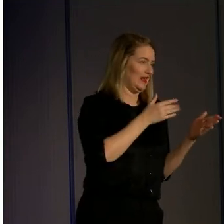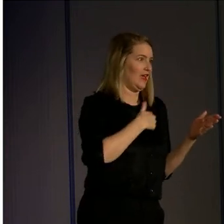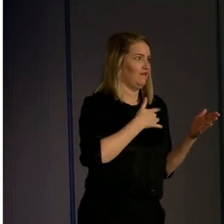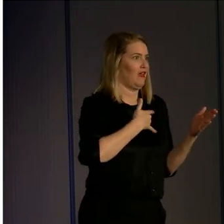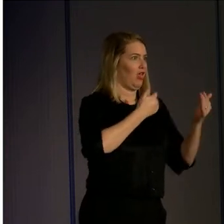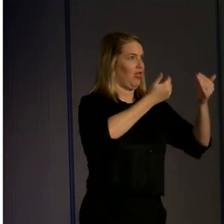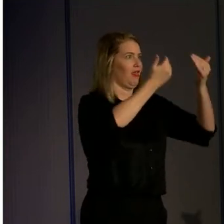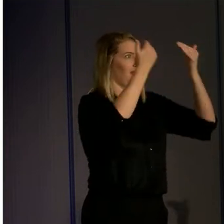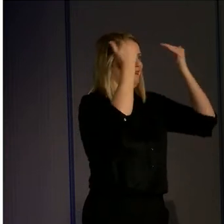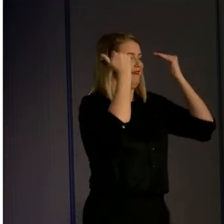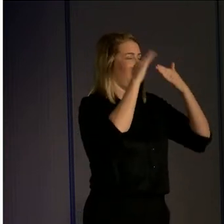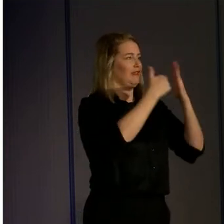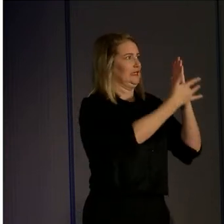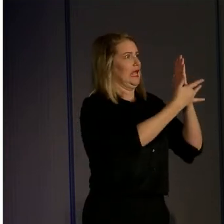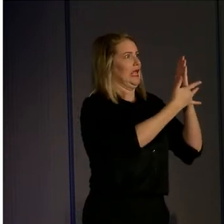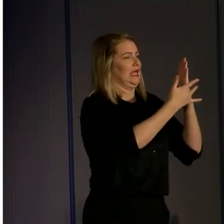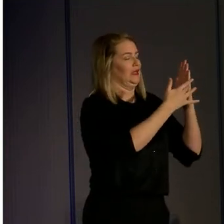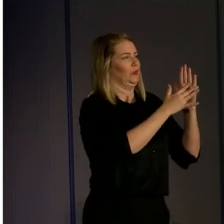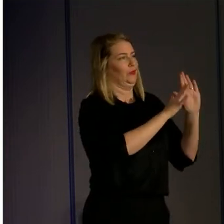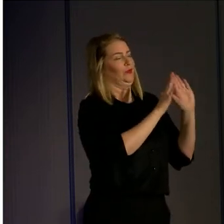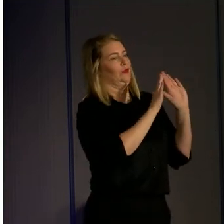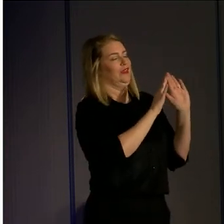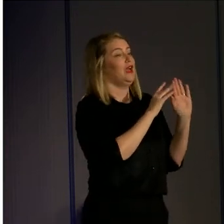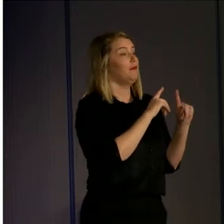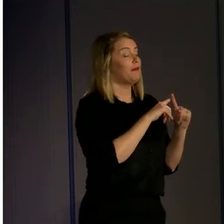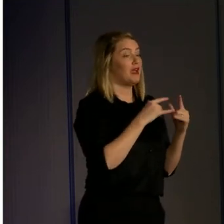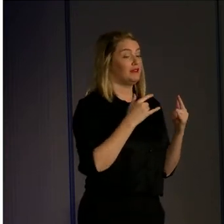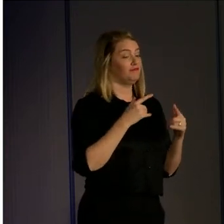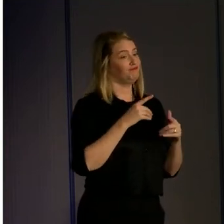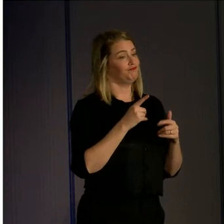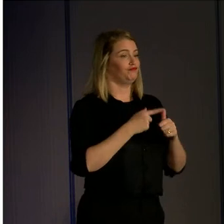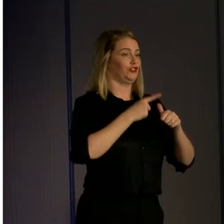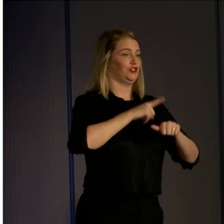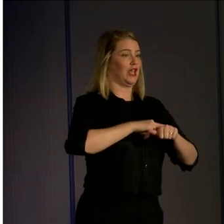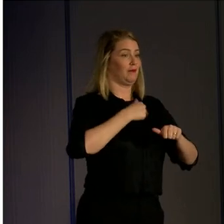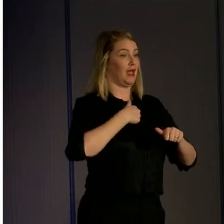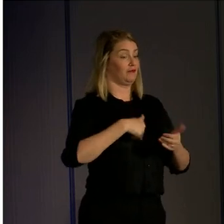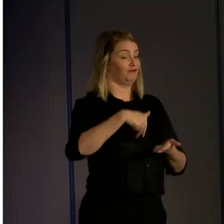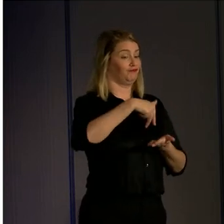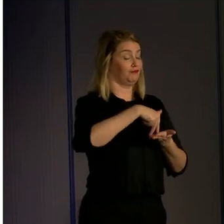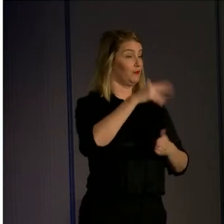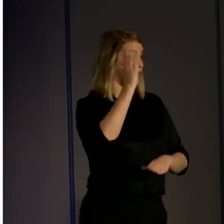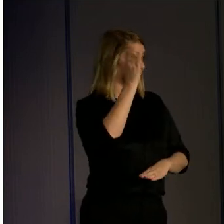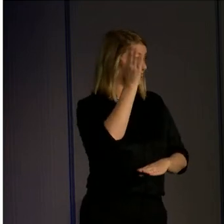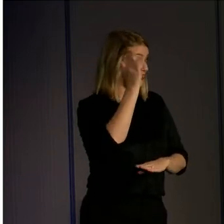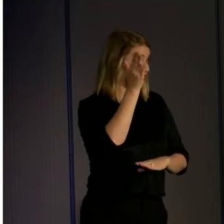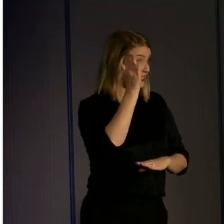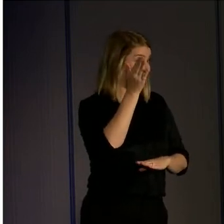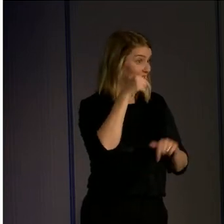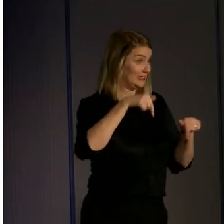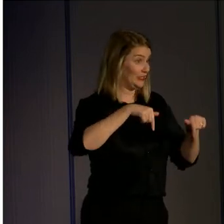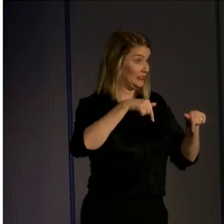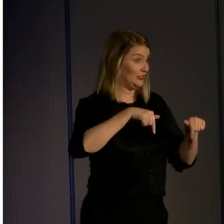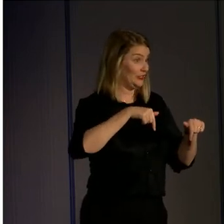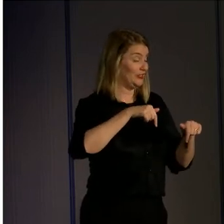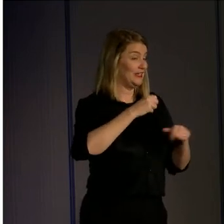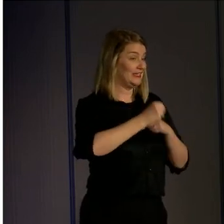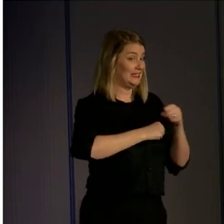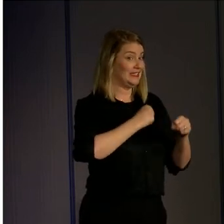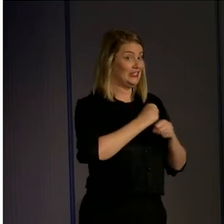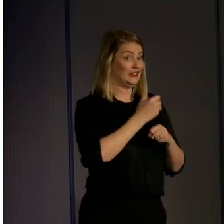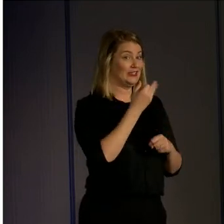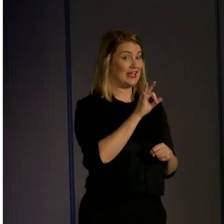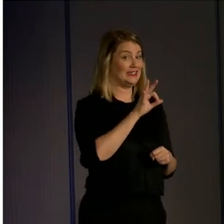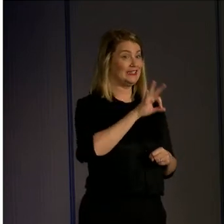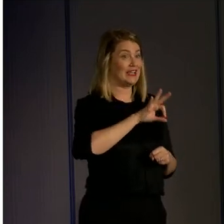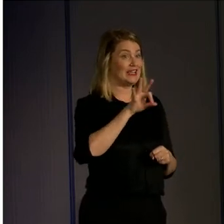with all these technical things. But coming in the first time to do a presentation in 99, it